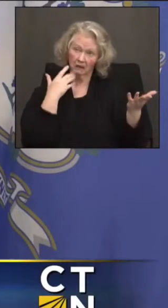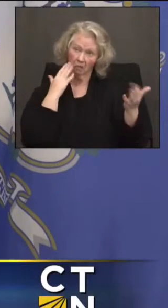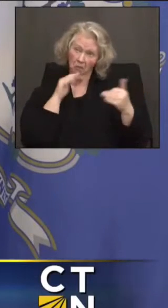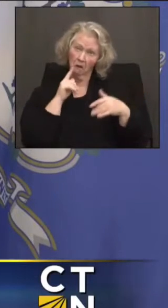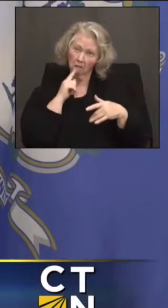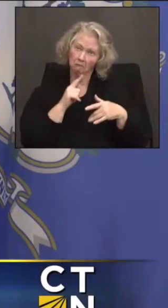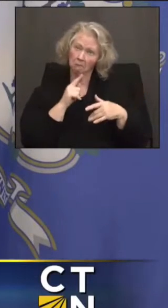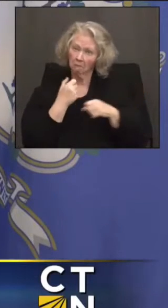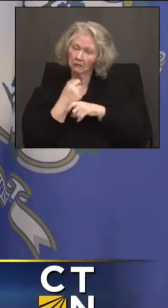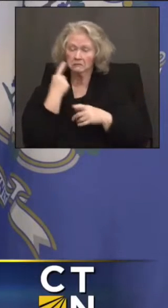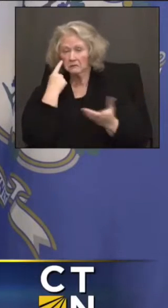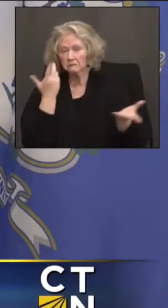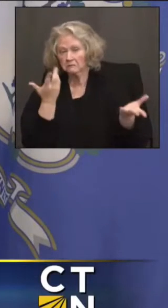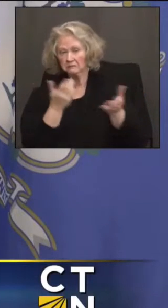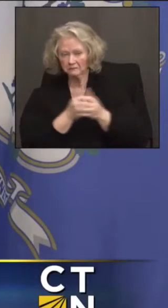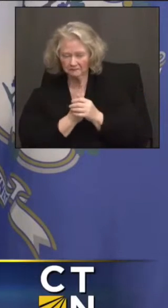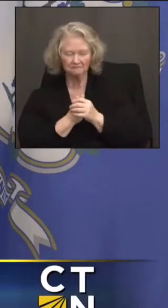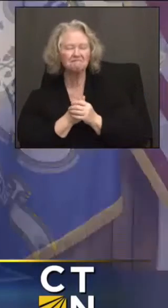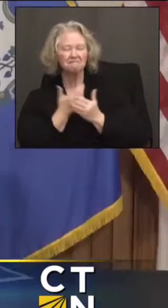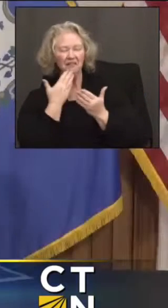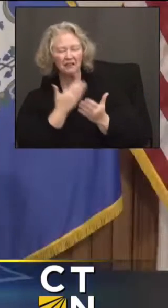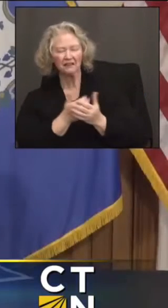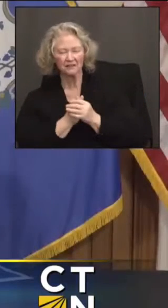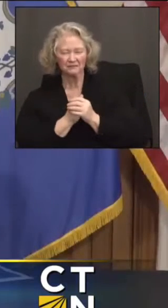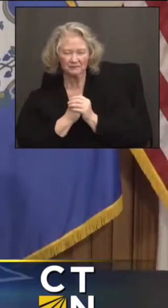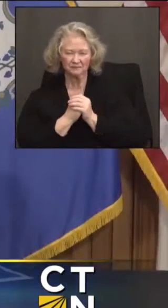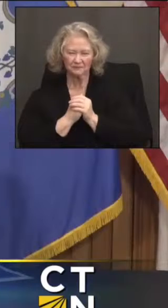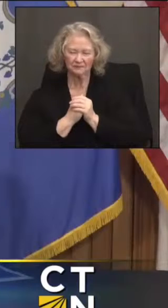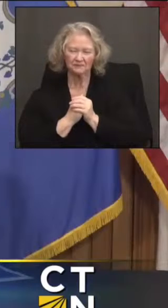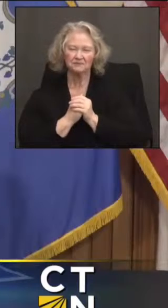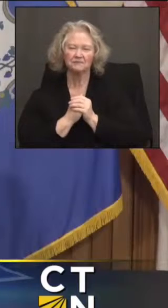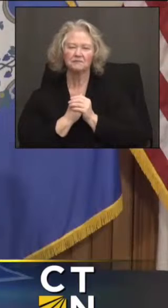term. Thank you.